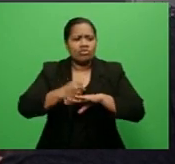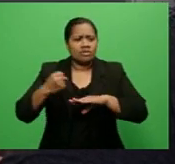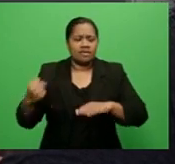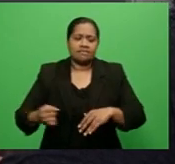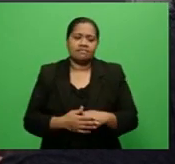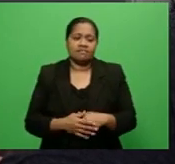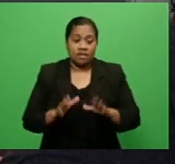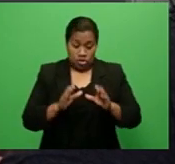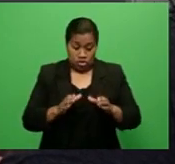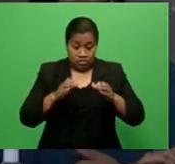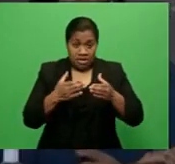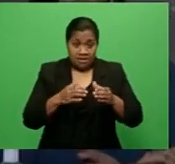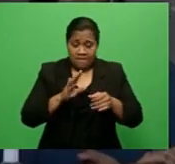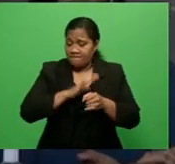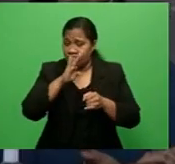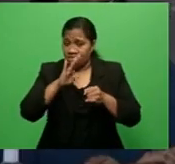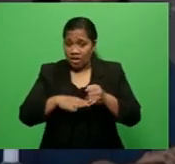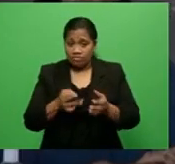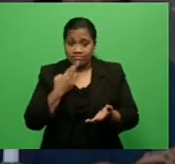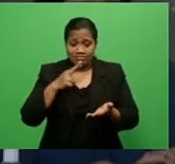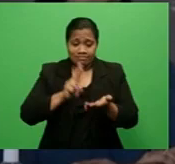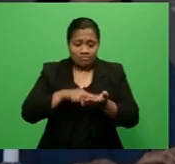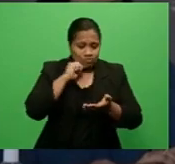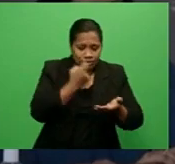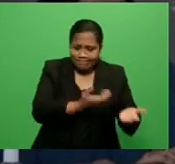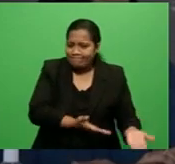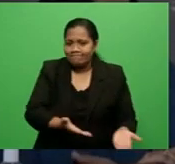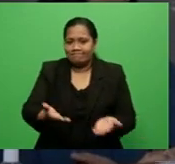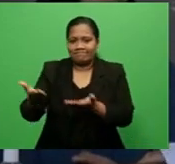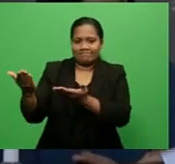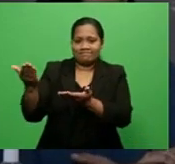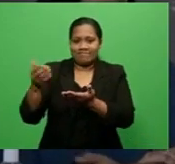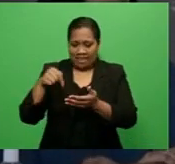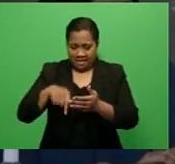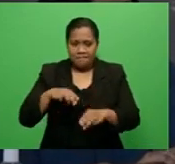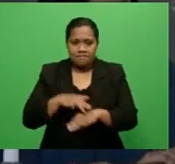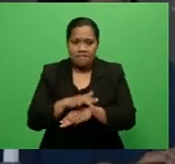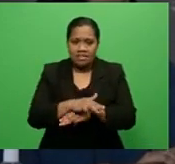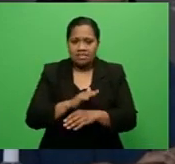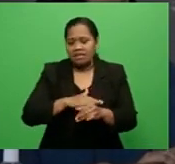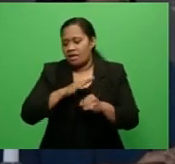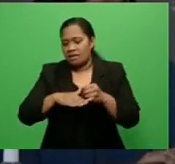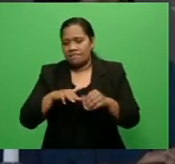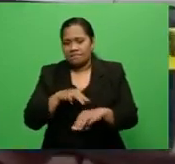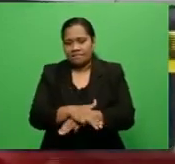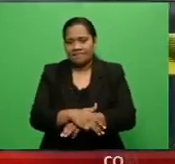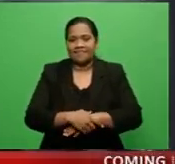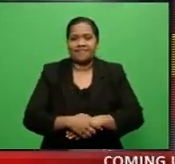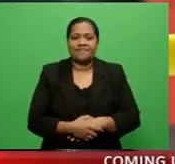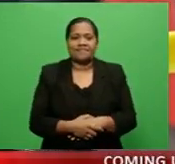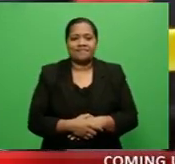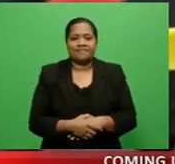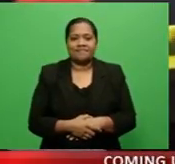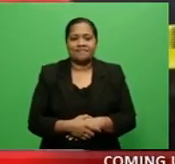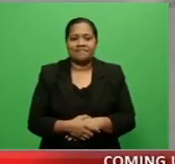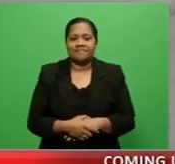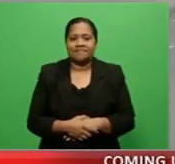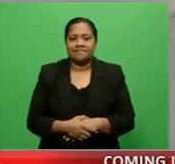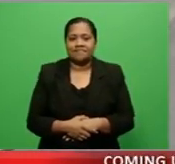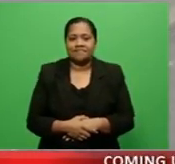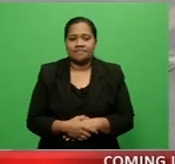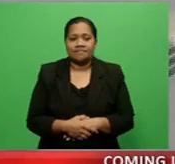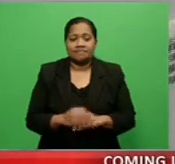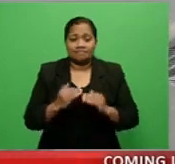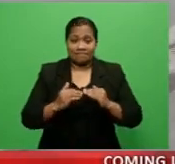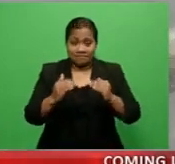final report at the end of this month. Ritika Pratap, FBC News. Up ahead,